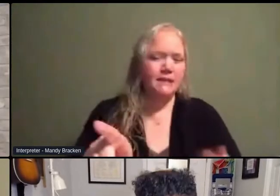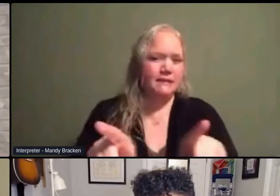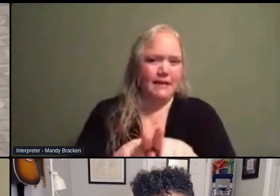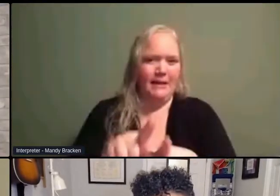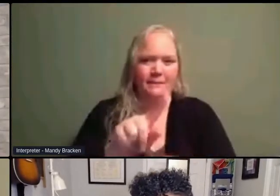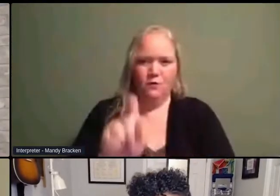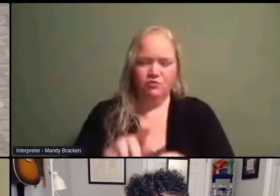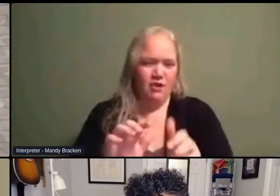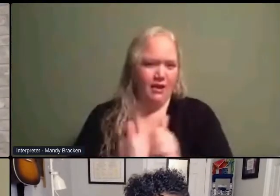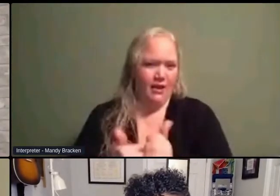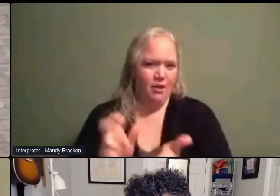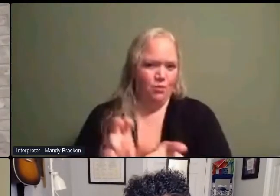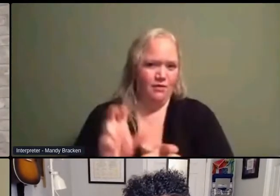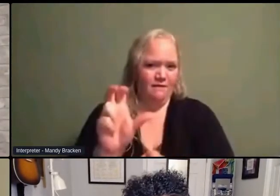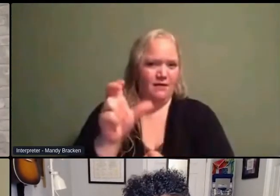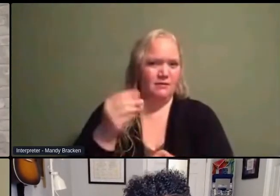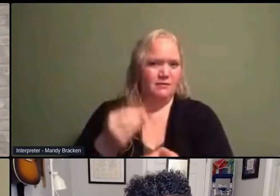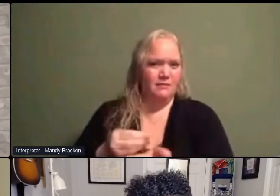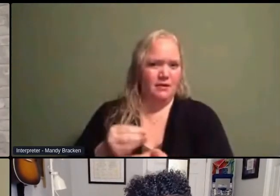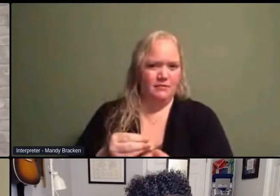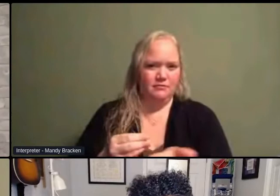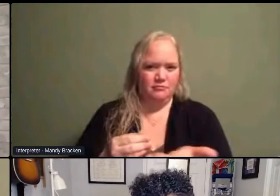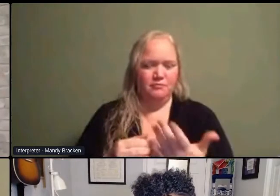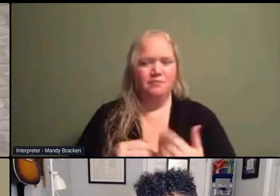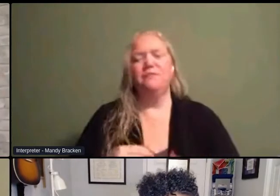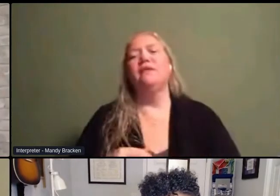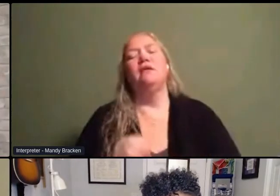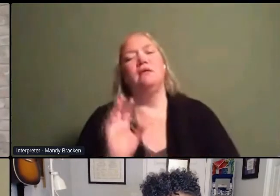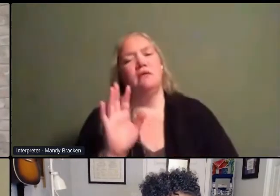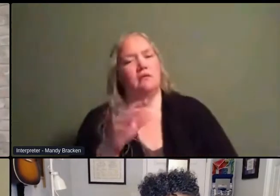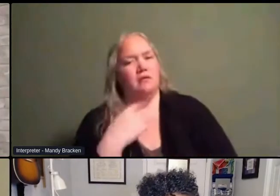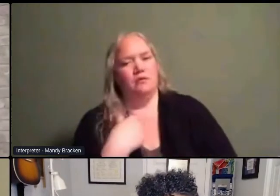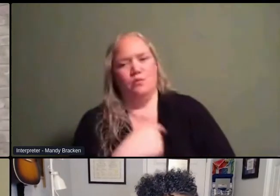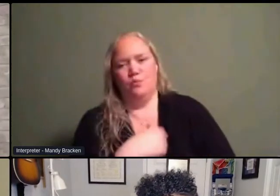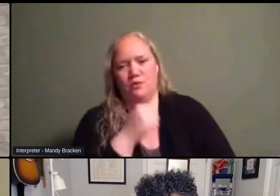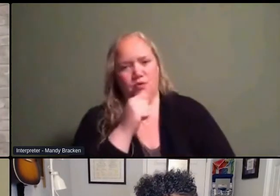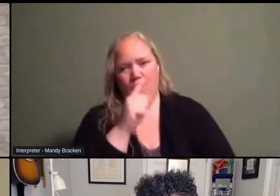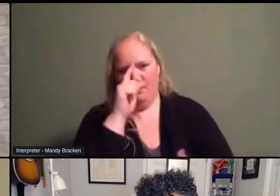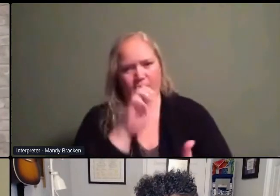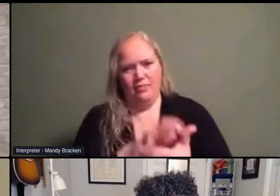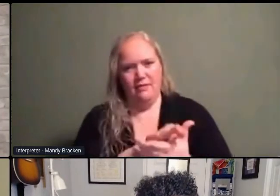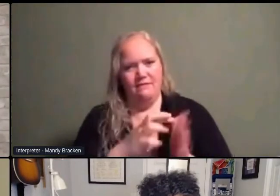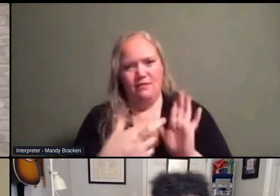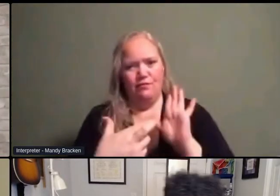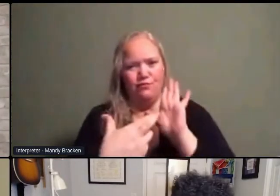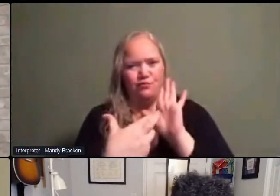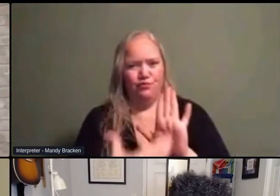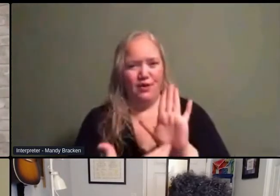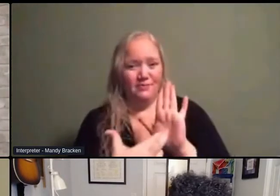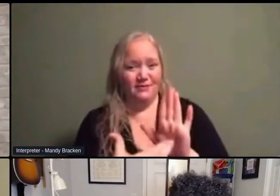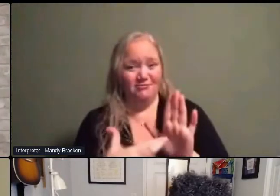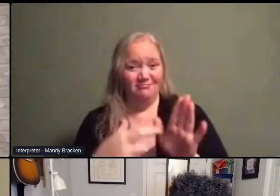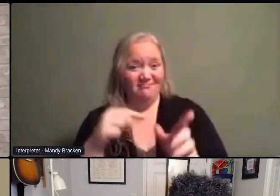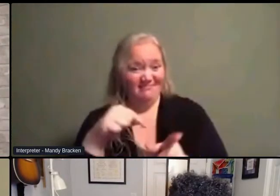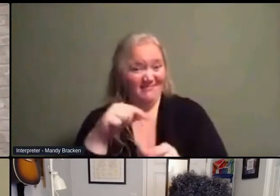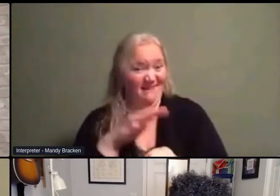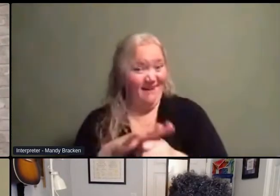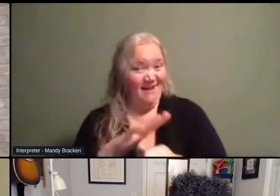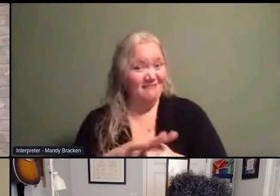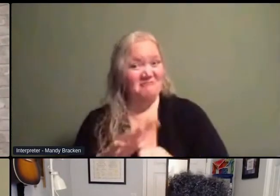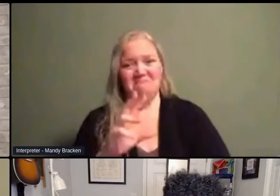Well, we don't believe representation is quite enough. Right now, Jews of color and